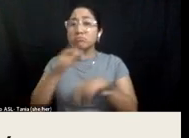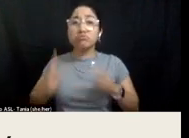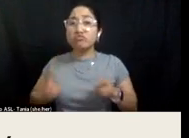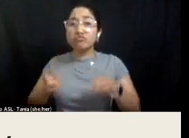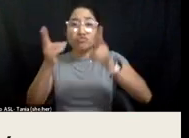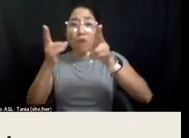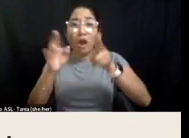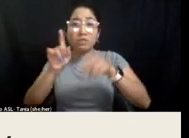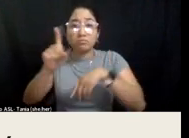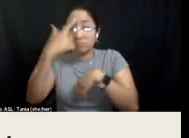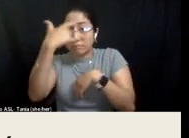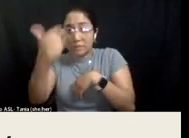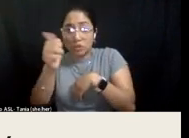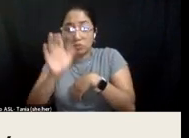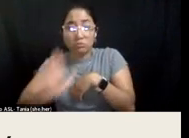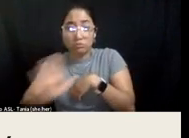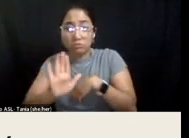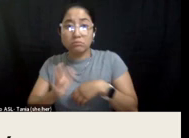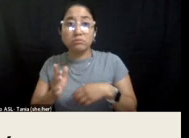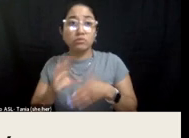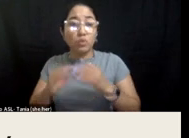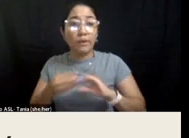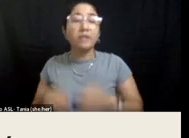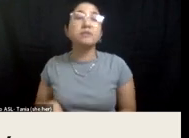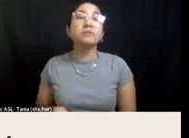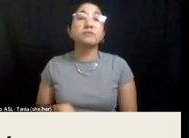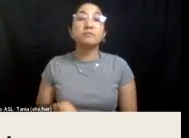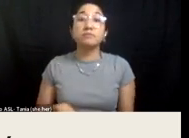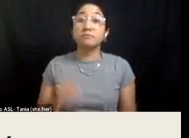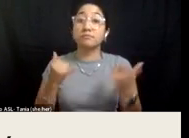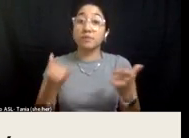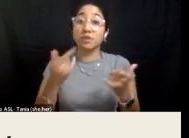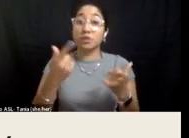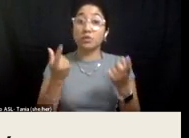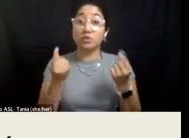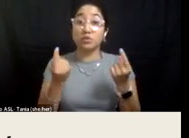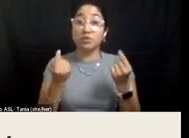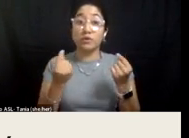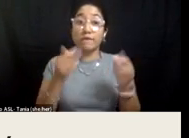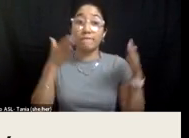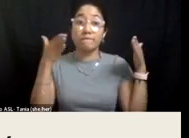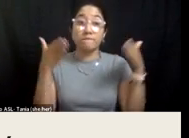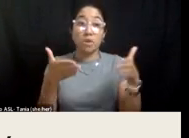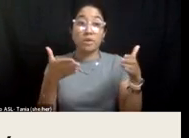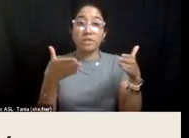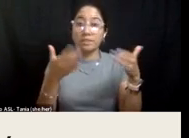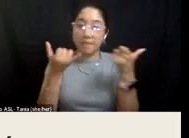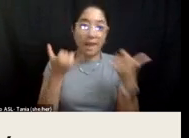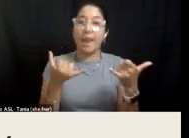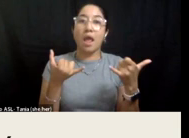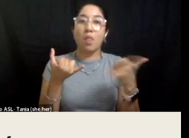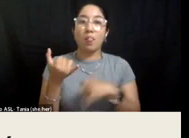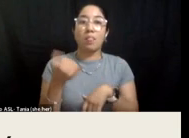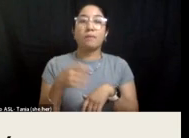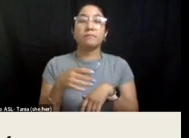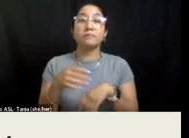is that joy to you? What would you do to so, keep it? Right off the bat, I want you to focus on the now. I'm going to give you 4 minutes. What are three things that